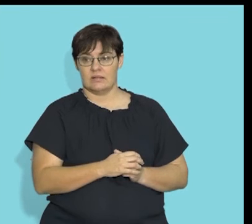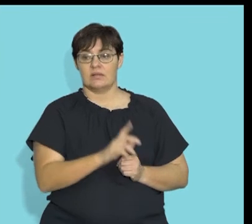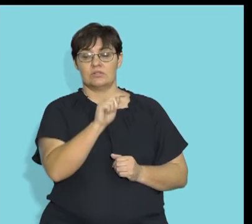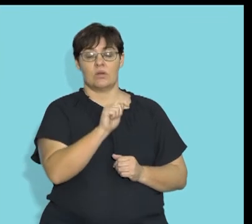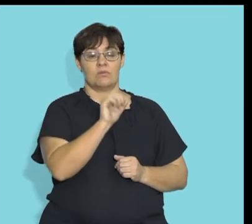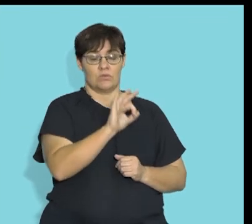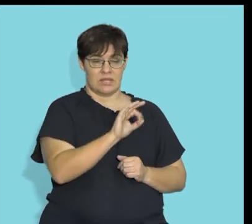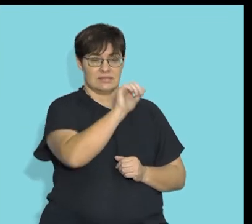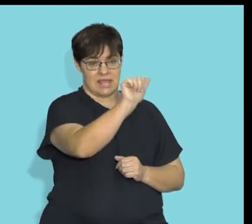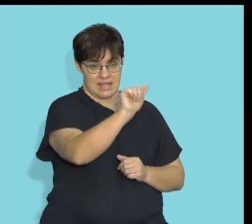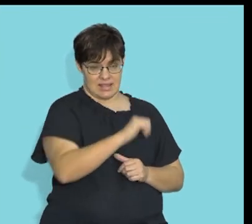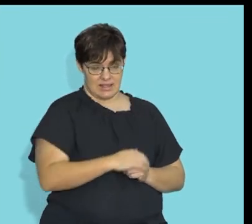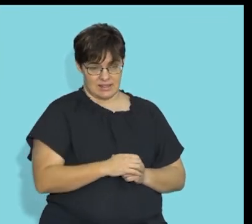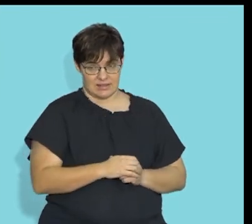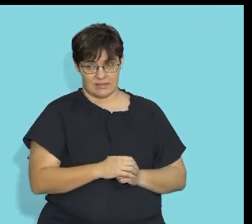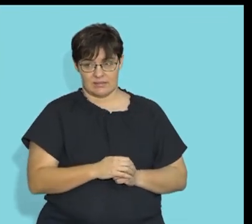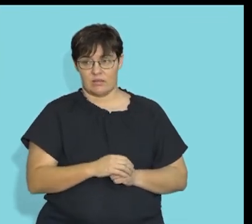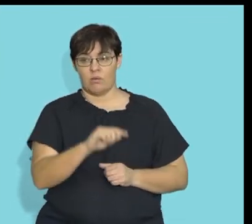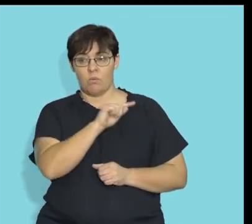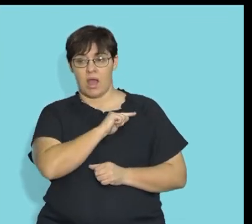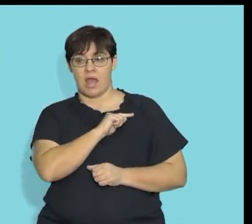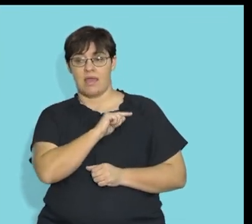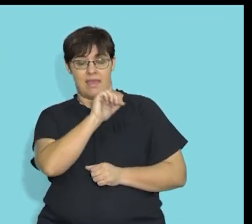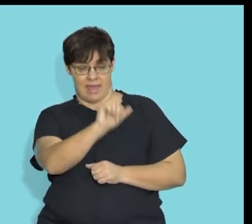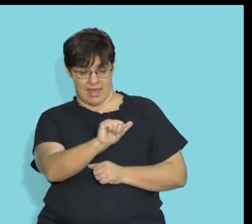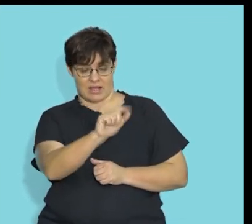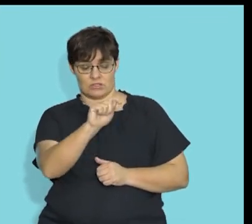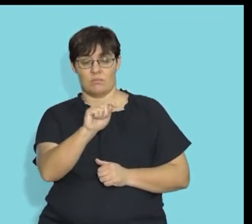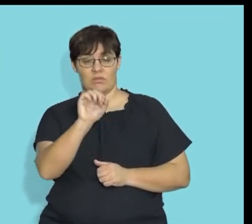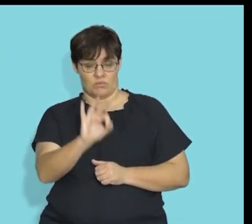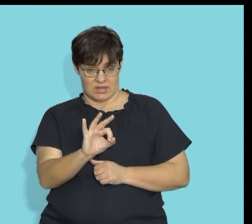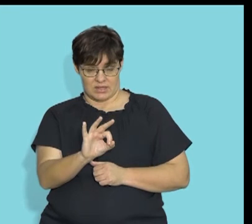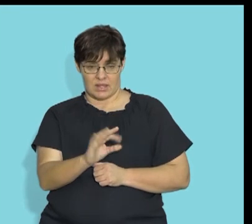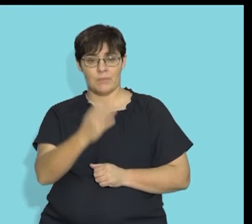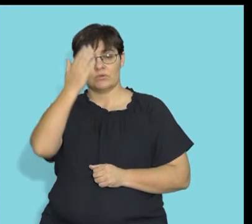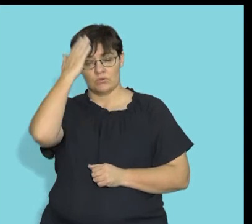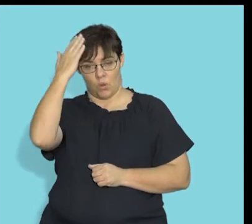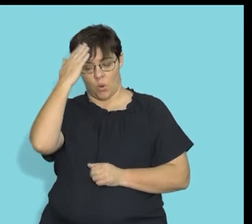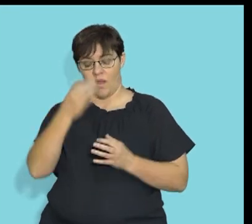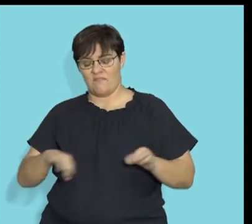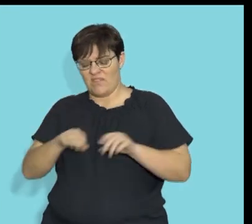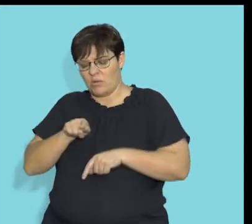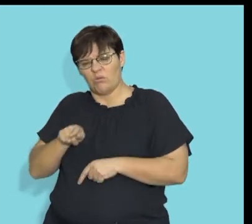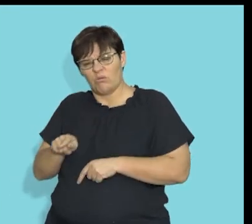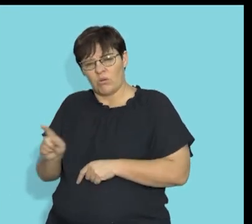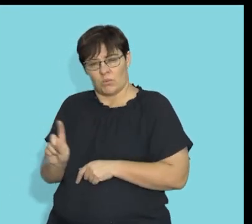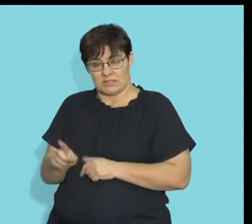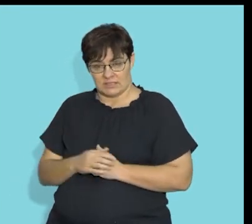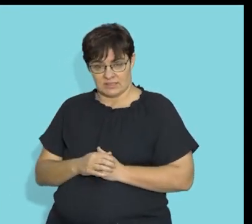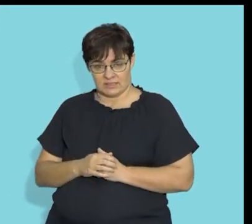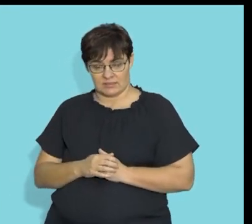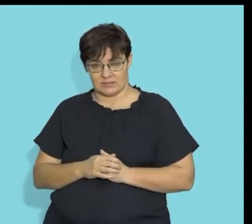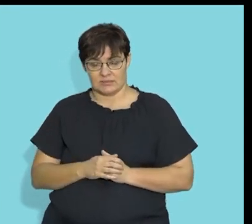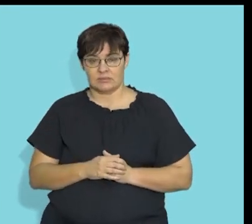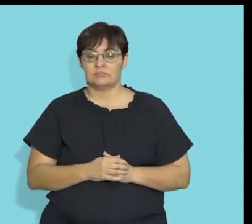3 is my a. Because term 3 is my a, I need to actually know what the value of it